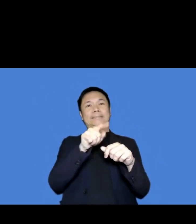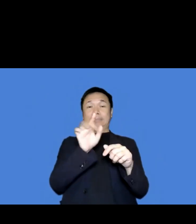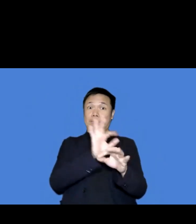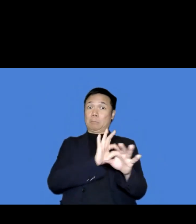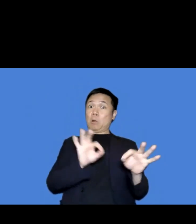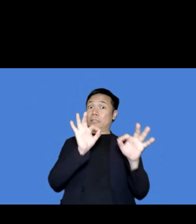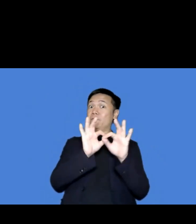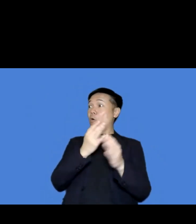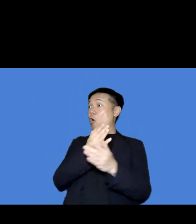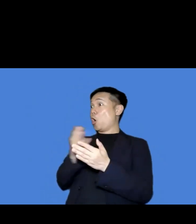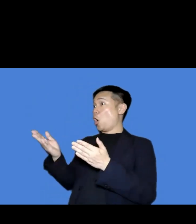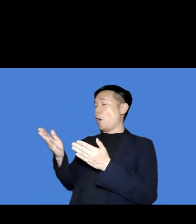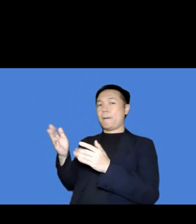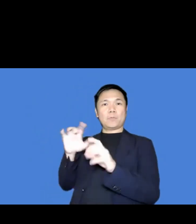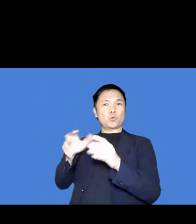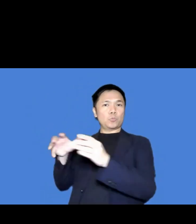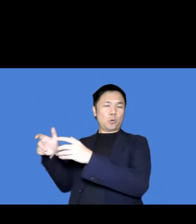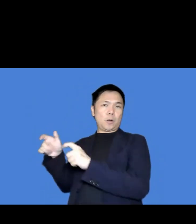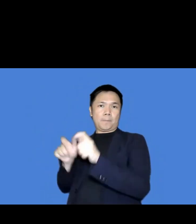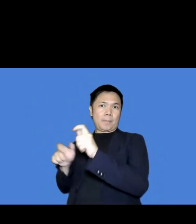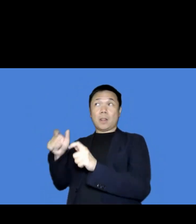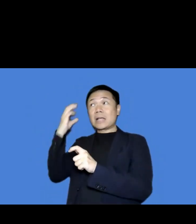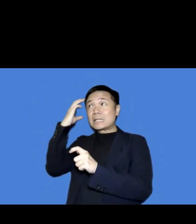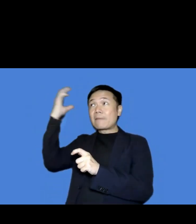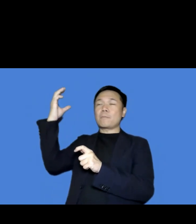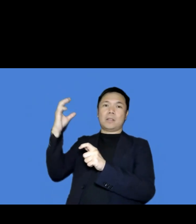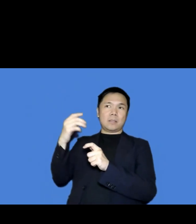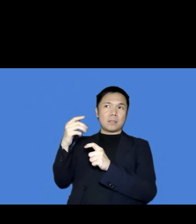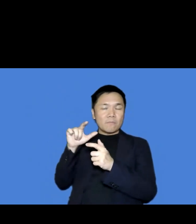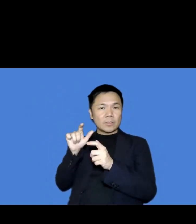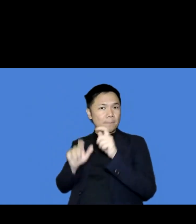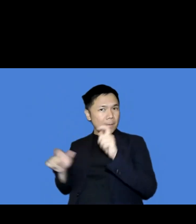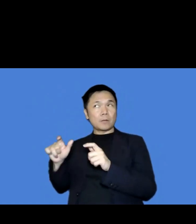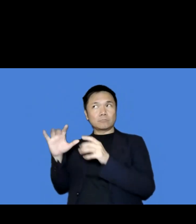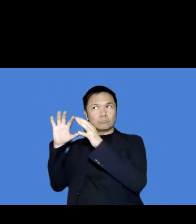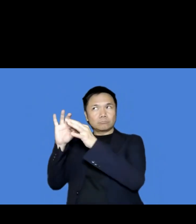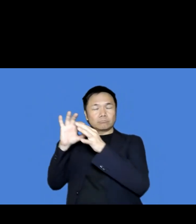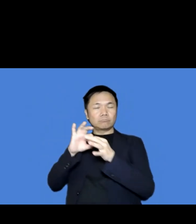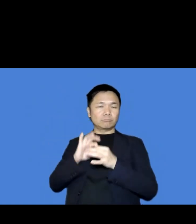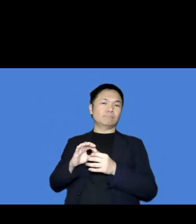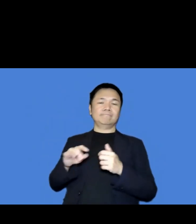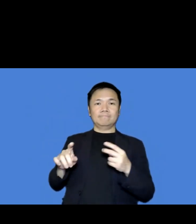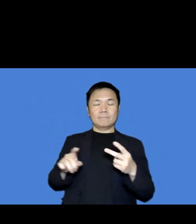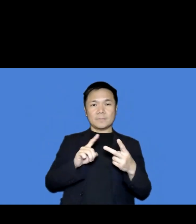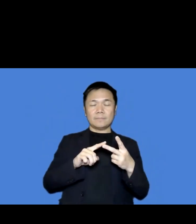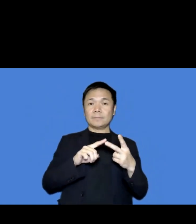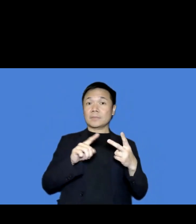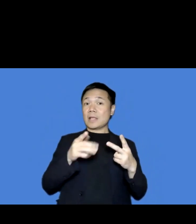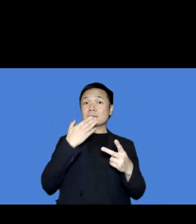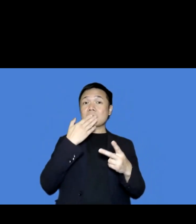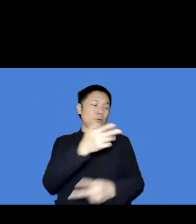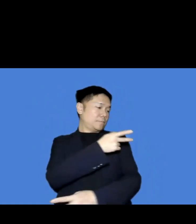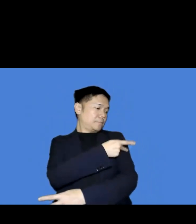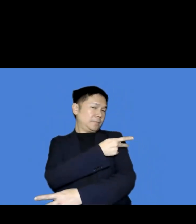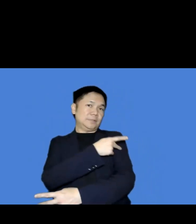across local and country and global levels. And thank you also, Pratima, for talking about the